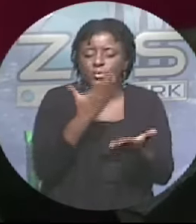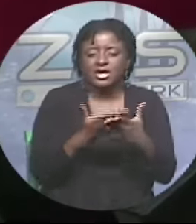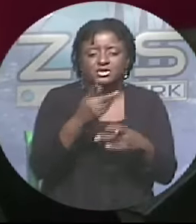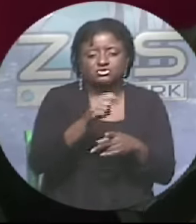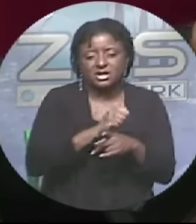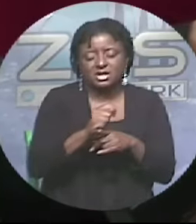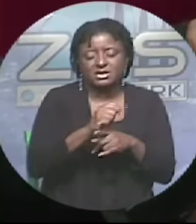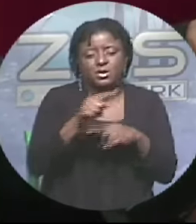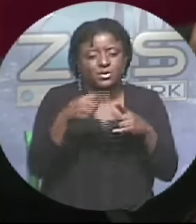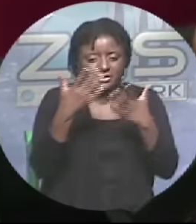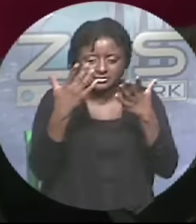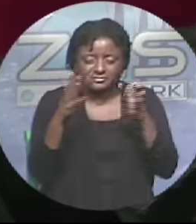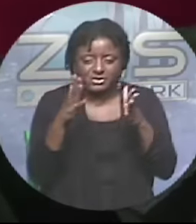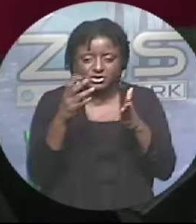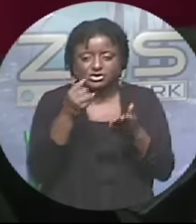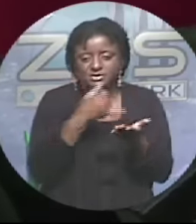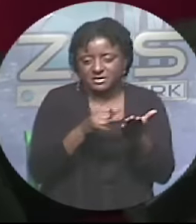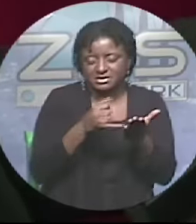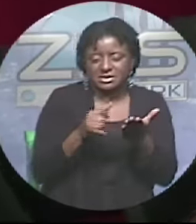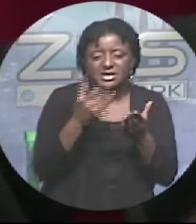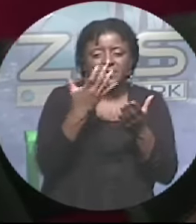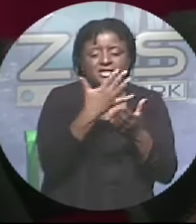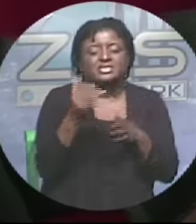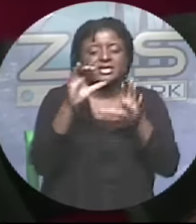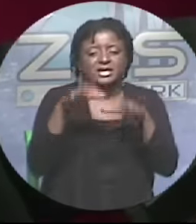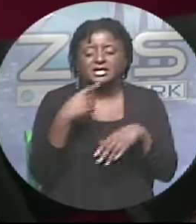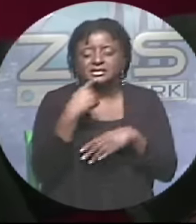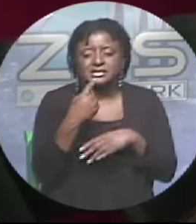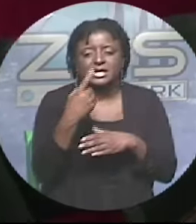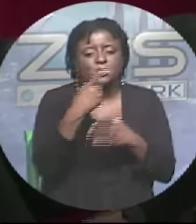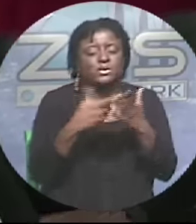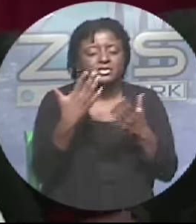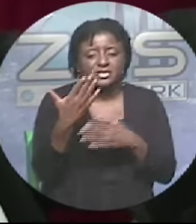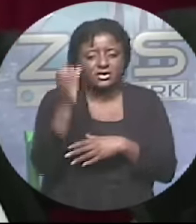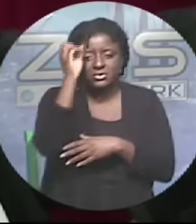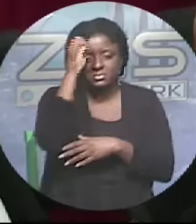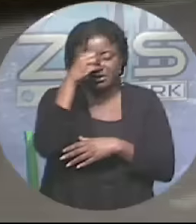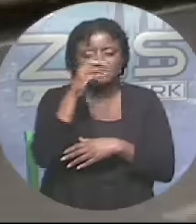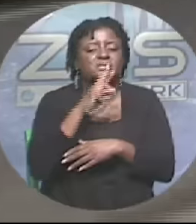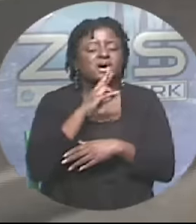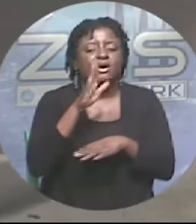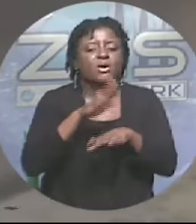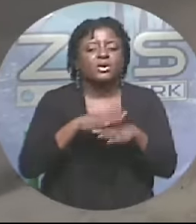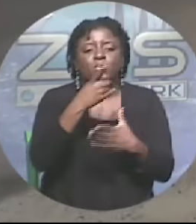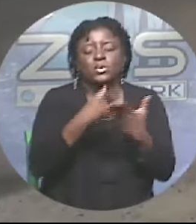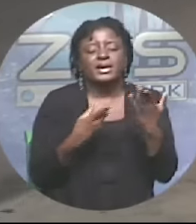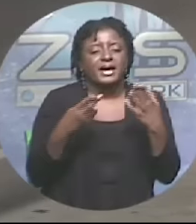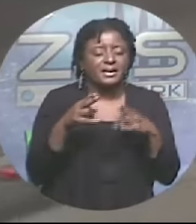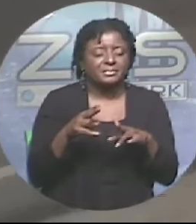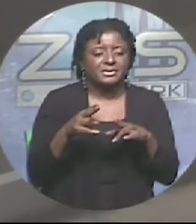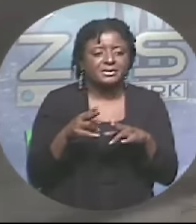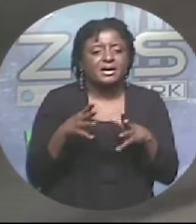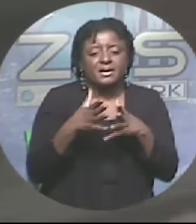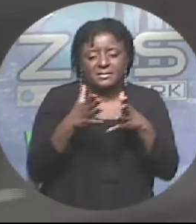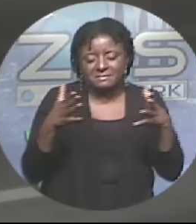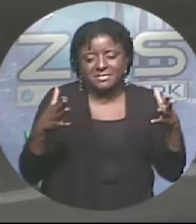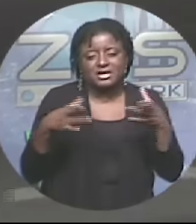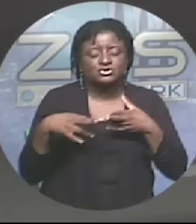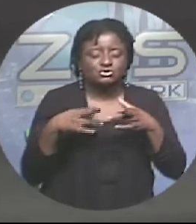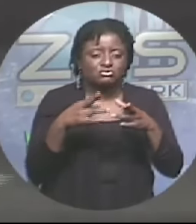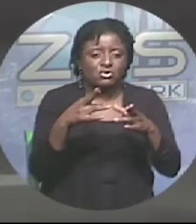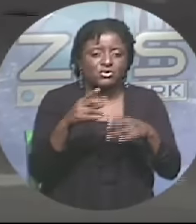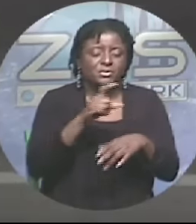their investigation on the scene, they will be able to tell you exactly what their views are and what might have happened. The incident taking place at a major thoroughfare,